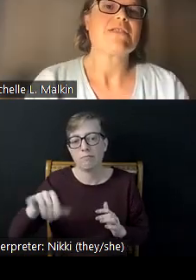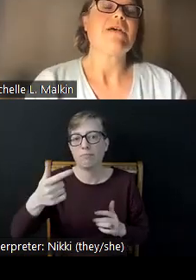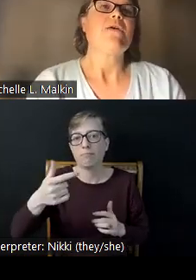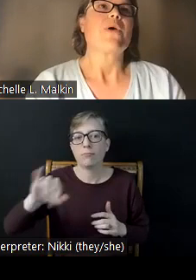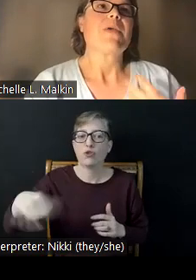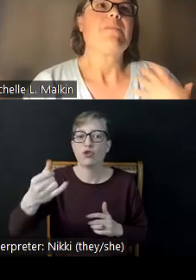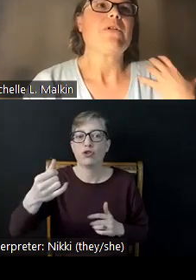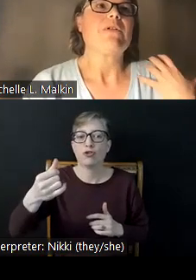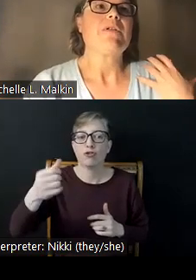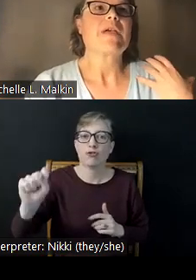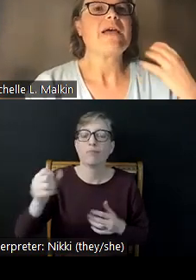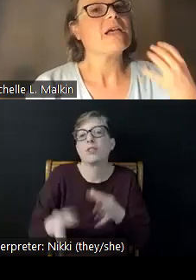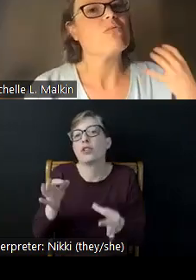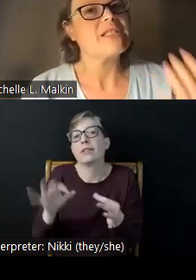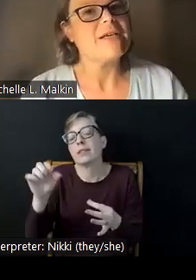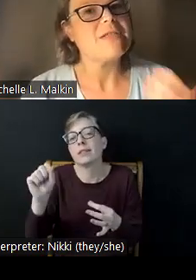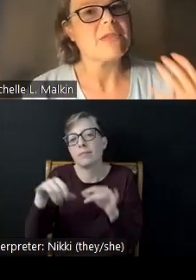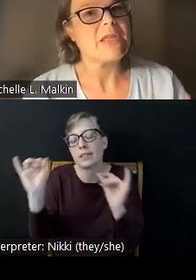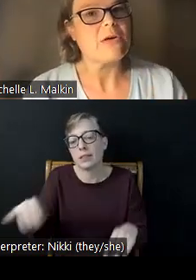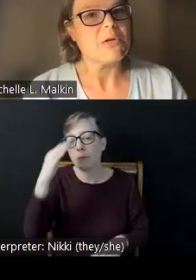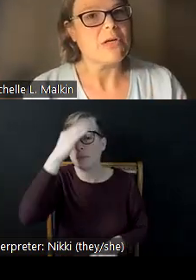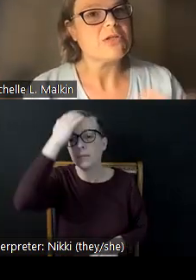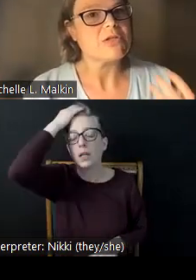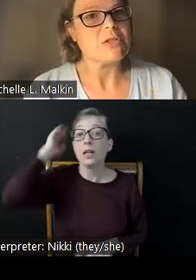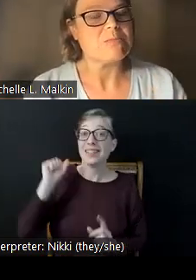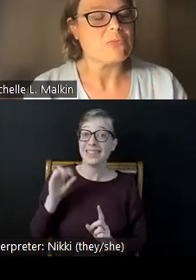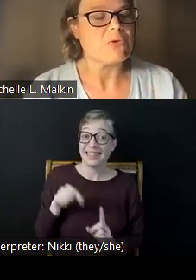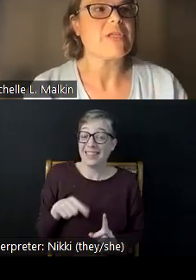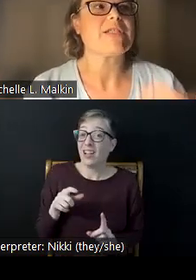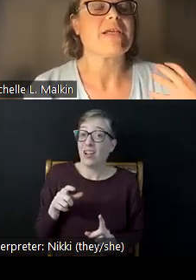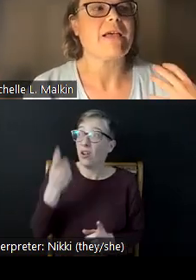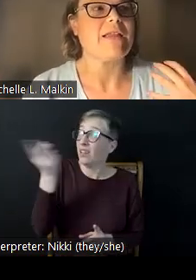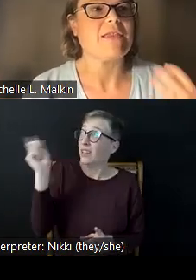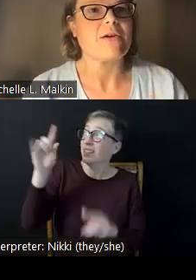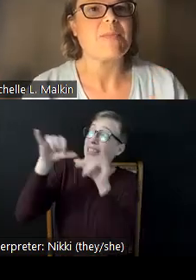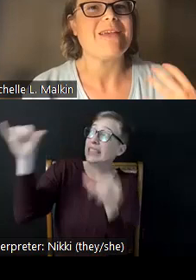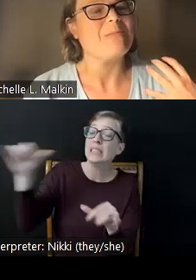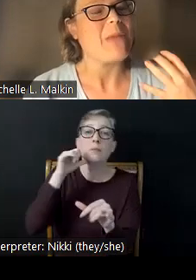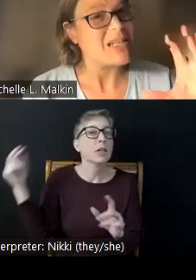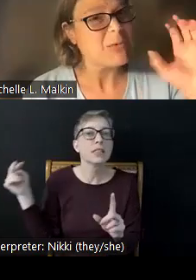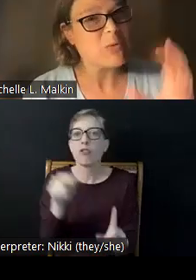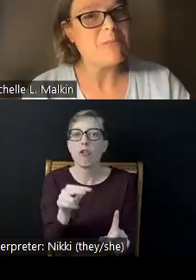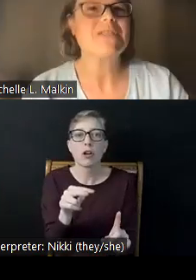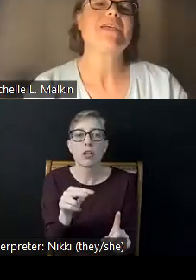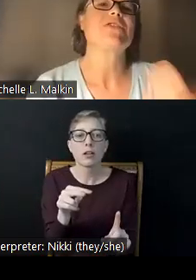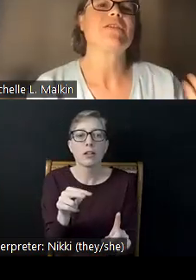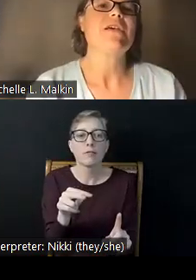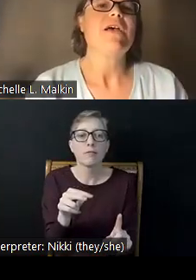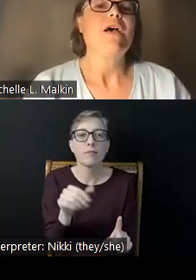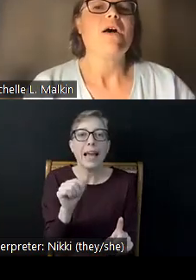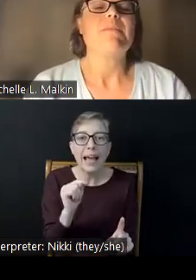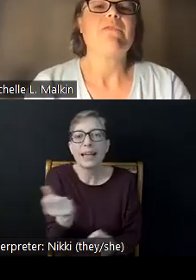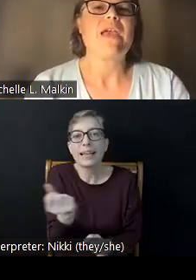addictions where people kind of can receive some therapeutic jurisprudence and therapy and possible